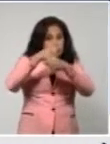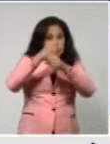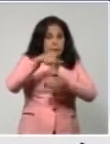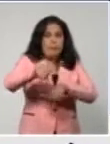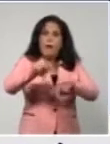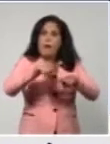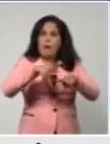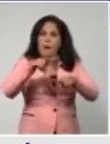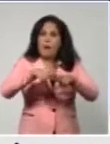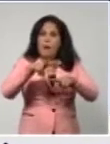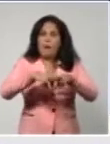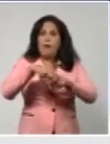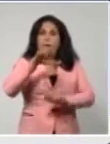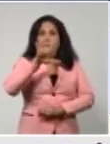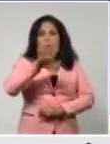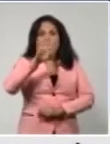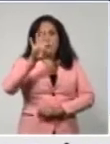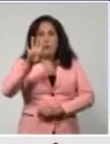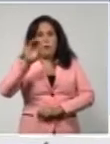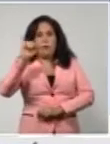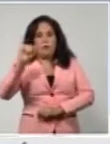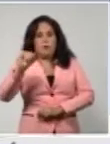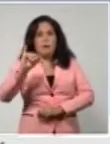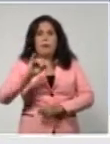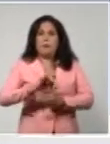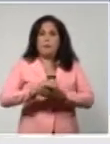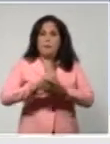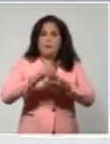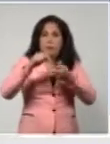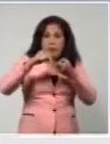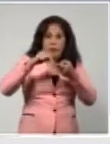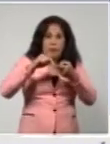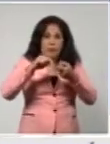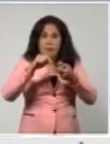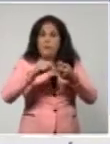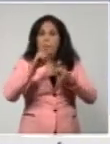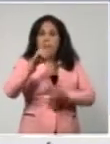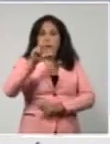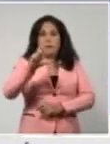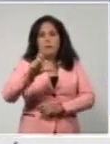546 in Havana's Hygiene, Epidemiology and Microbiology Center,